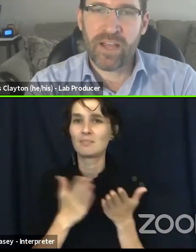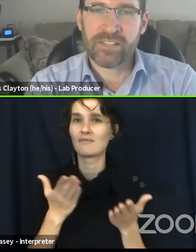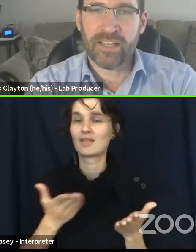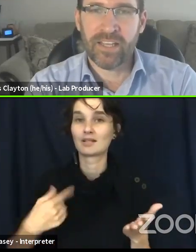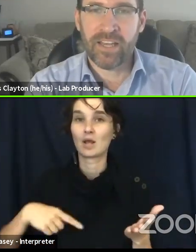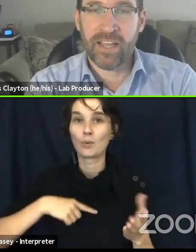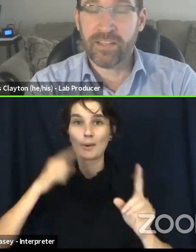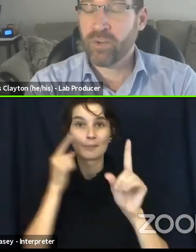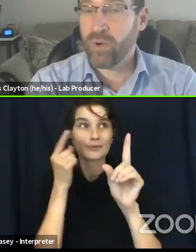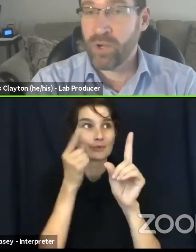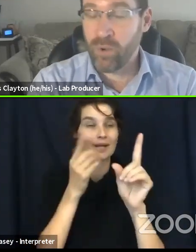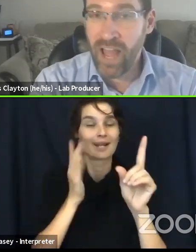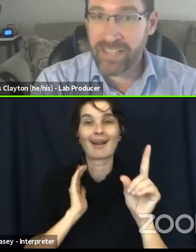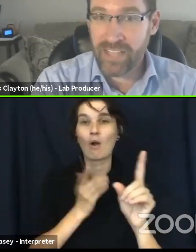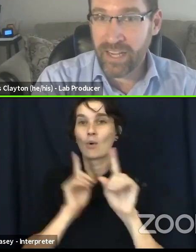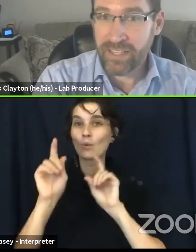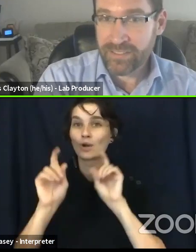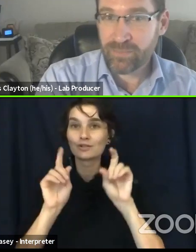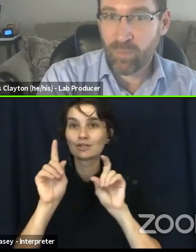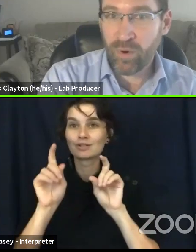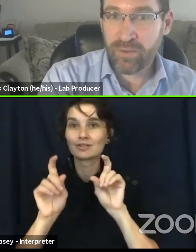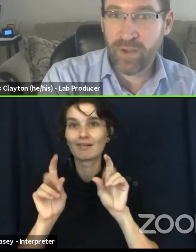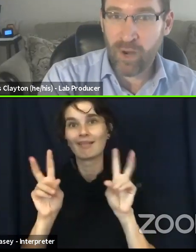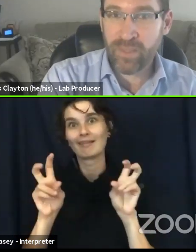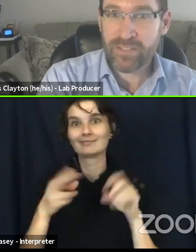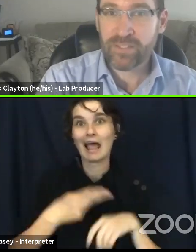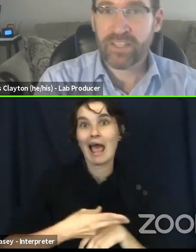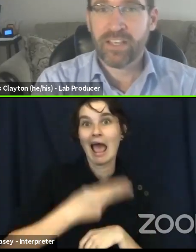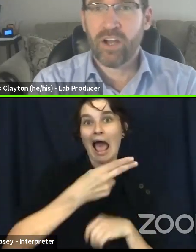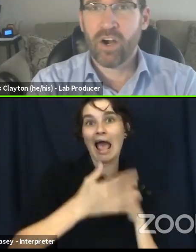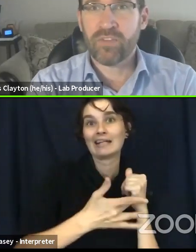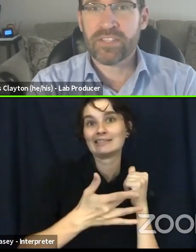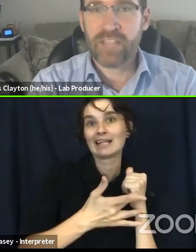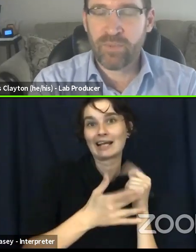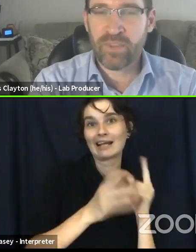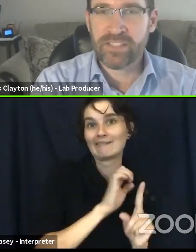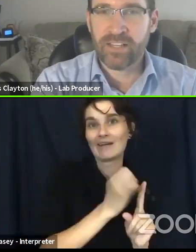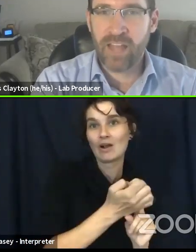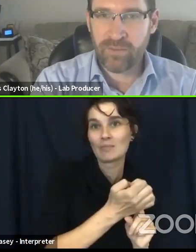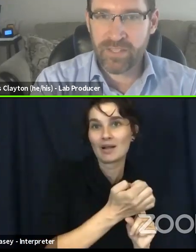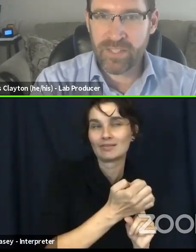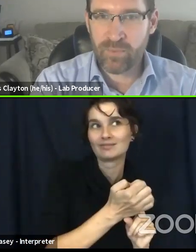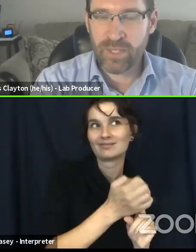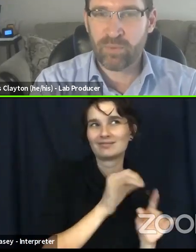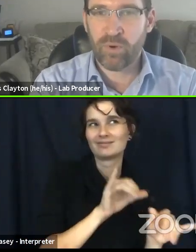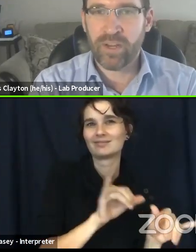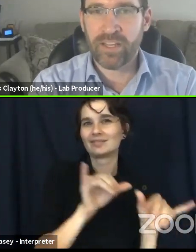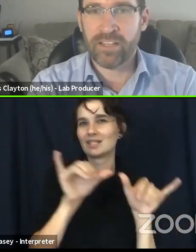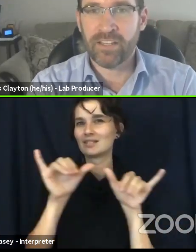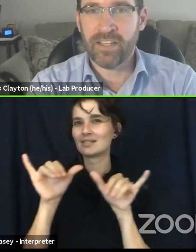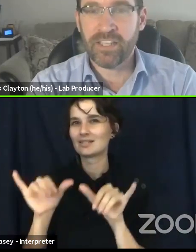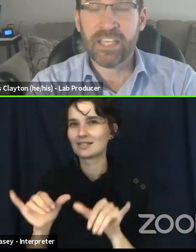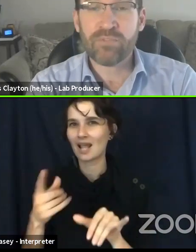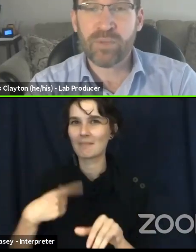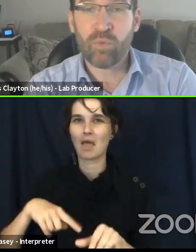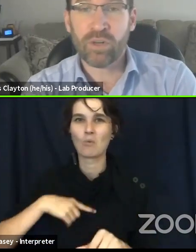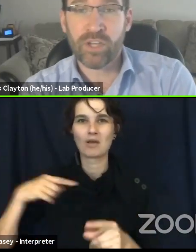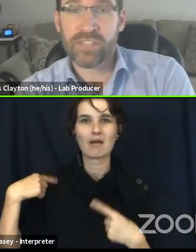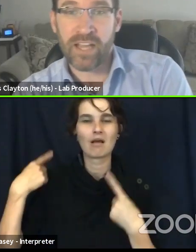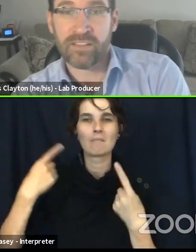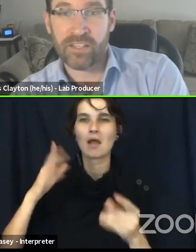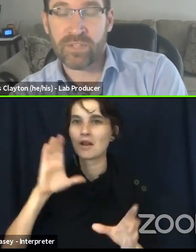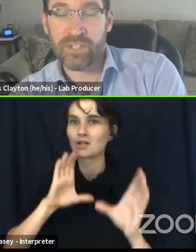we're asking in a quote unquote high-tech more environment are the same things that a lot of us have been exploring in the even